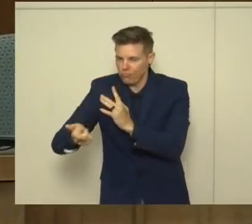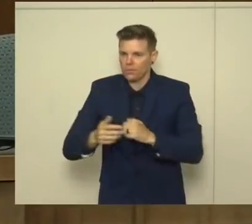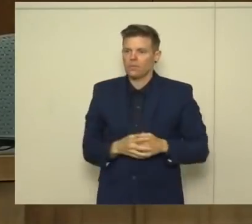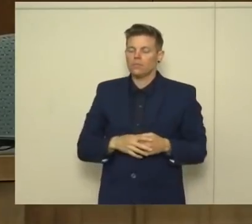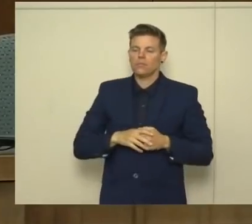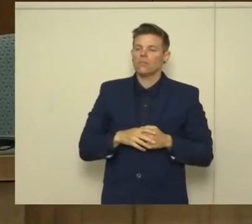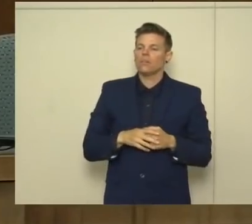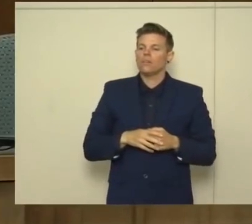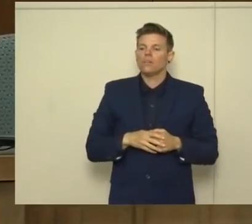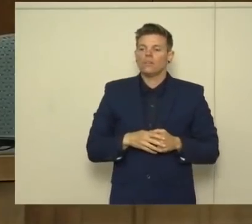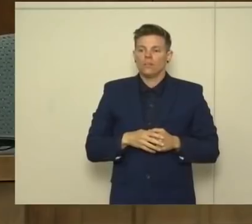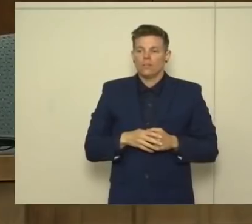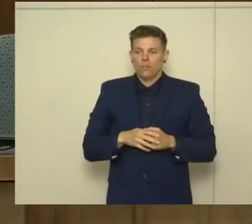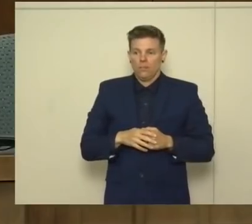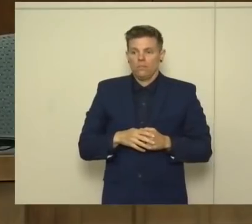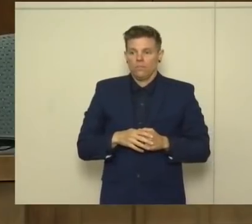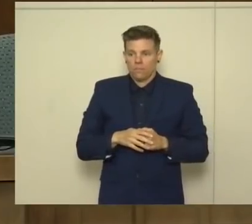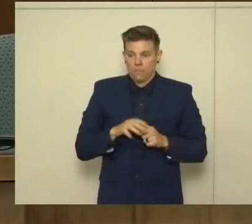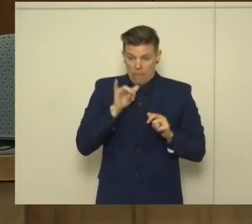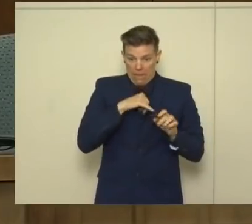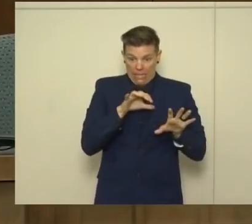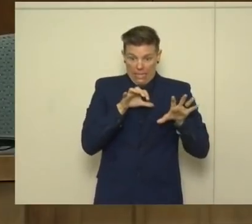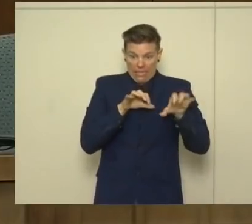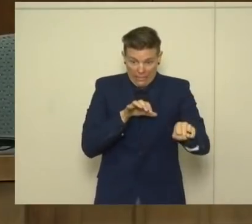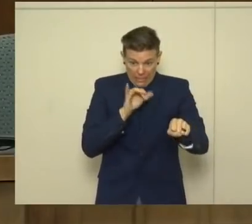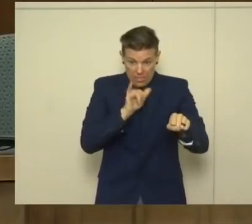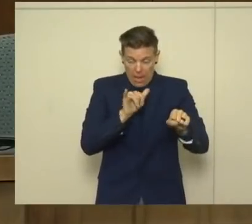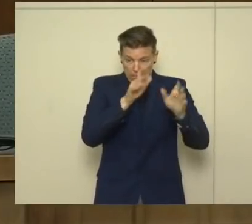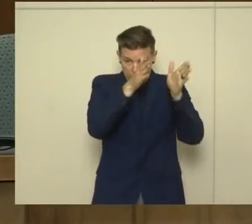have a target of 24 hours. We're at 20 this week.